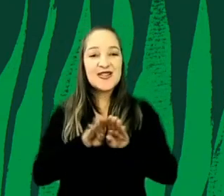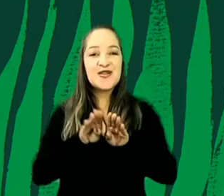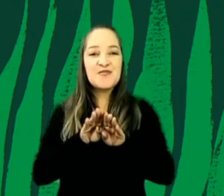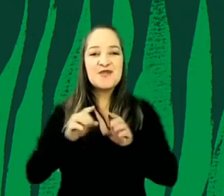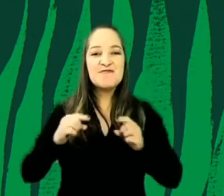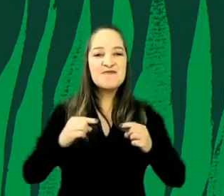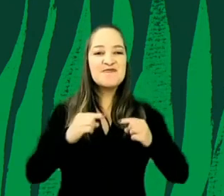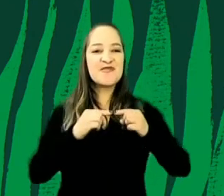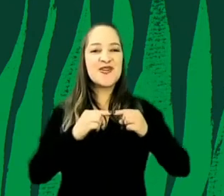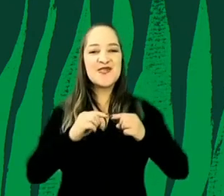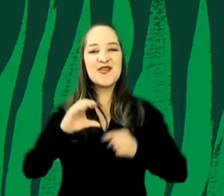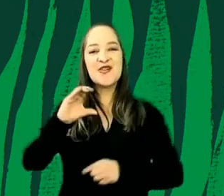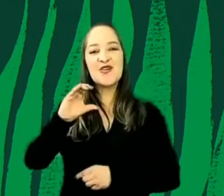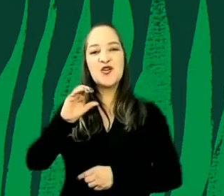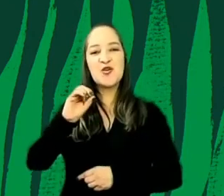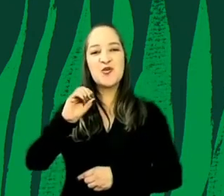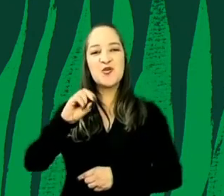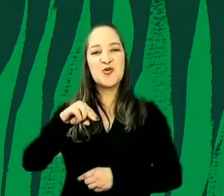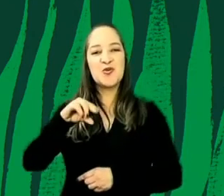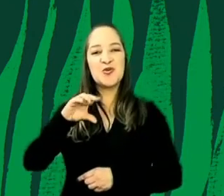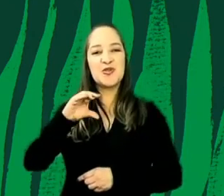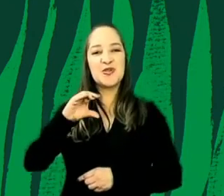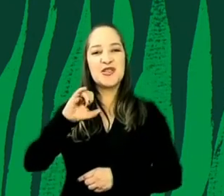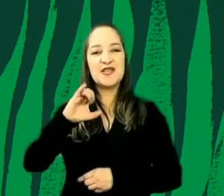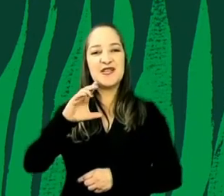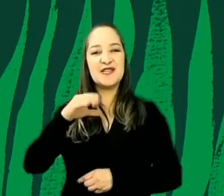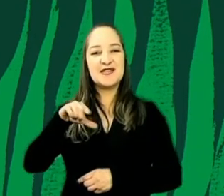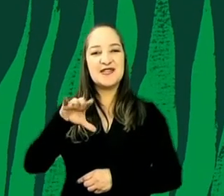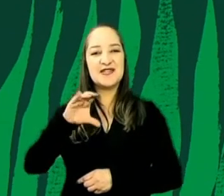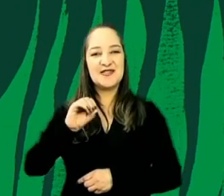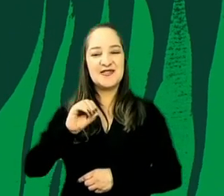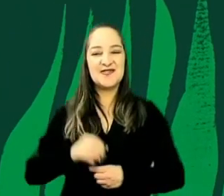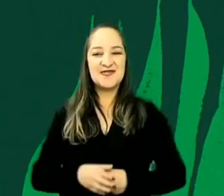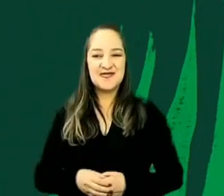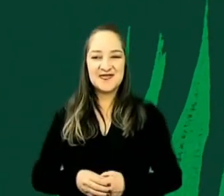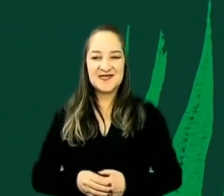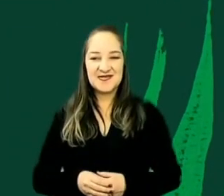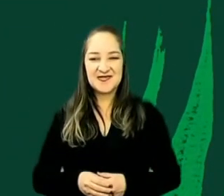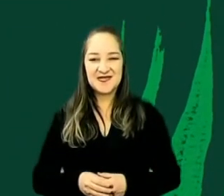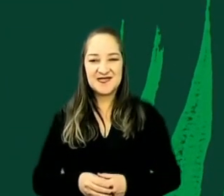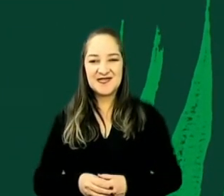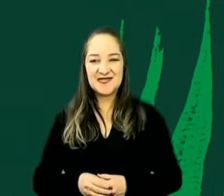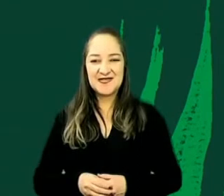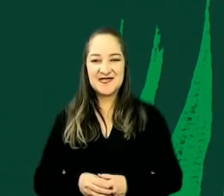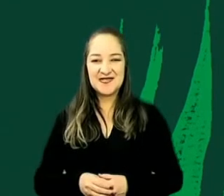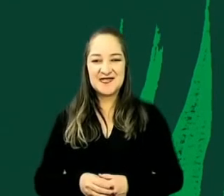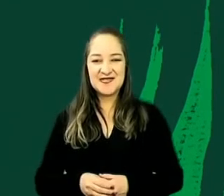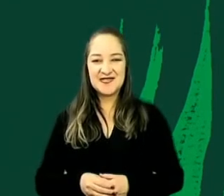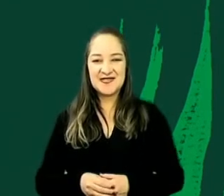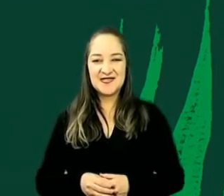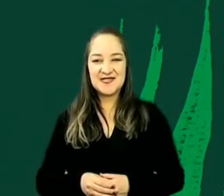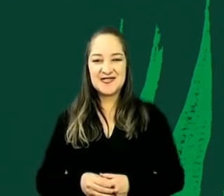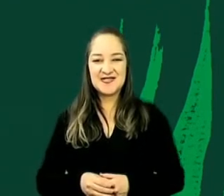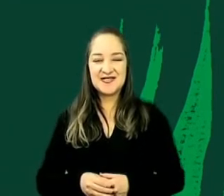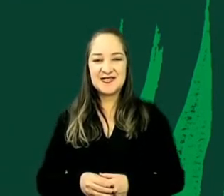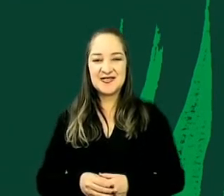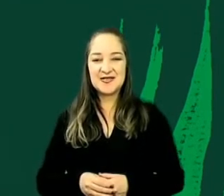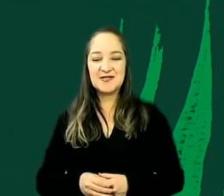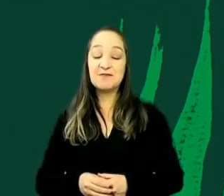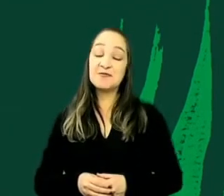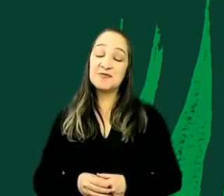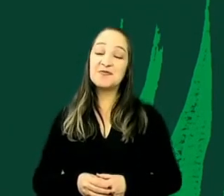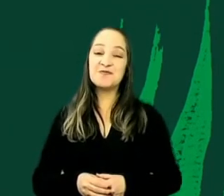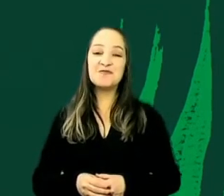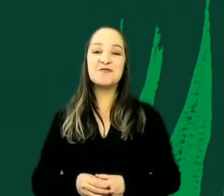with Conceição Evaristo? There are questions that are streaming in here. I garden, I have always gardened. I learned from